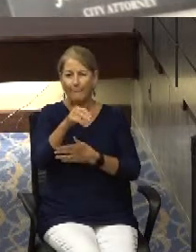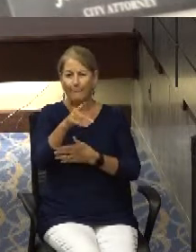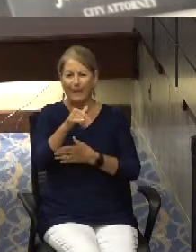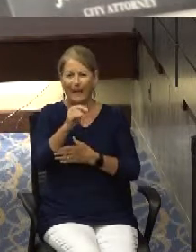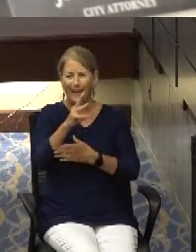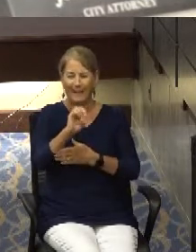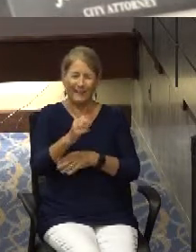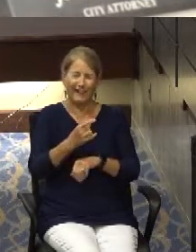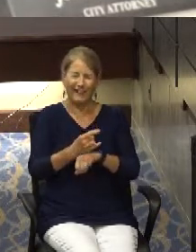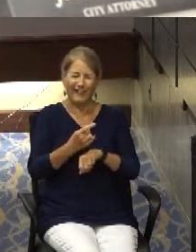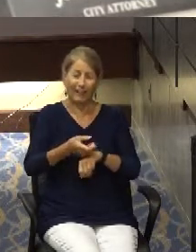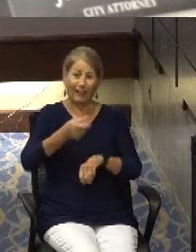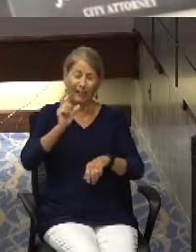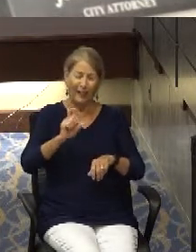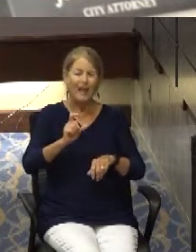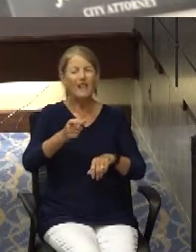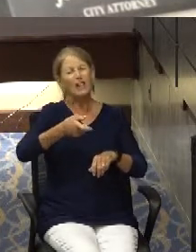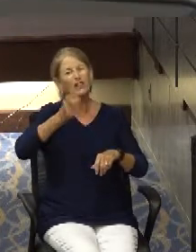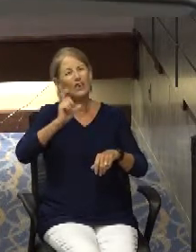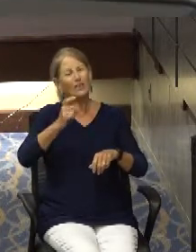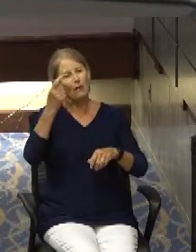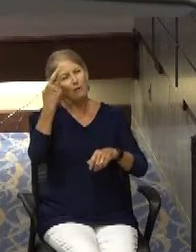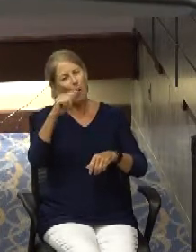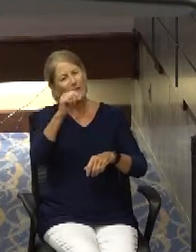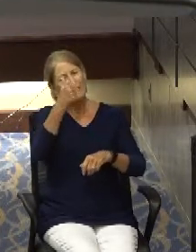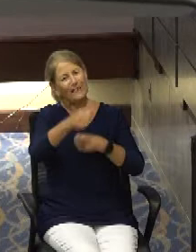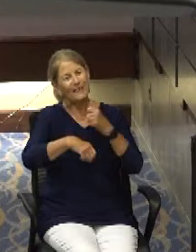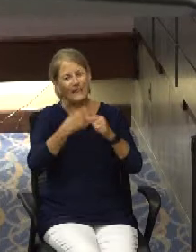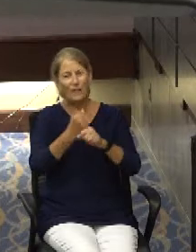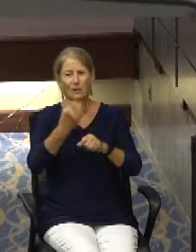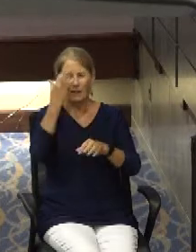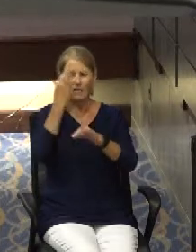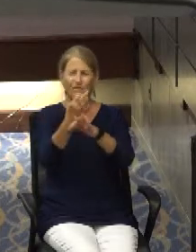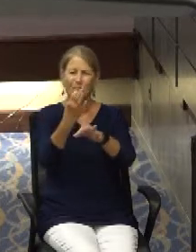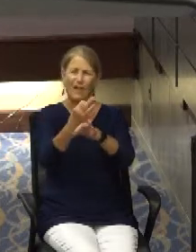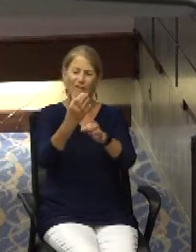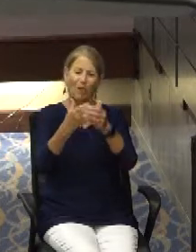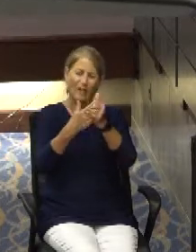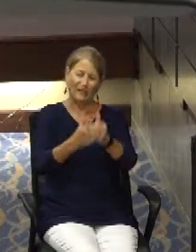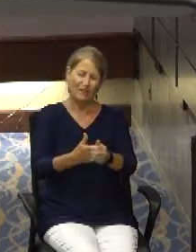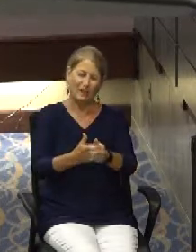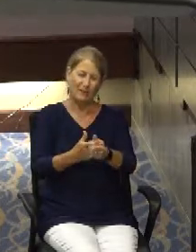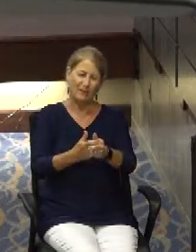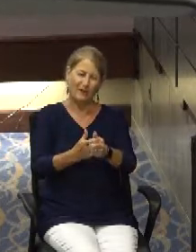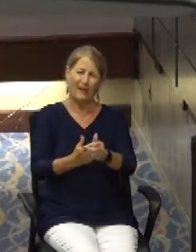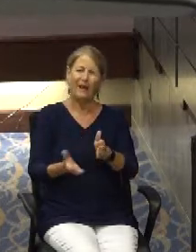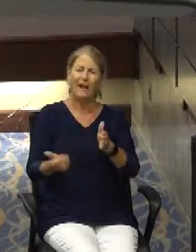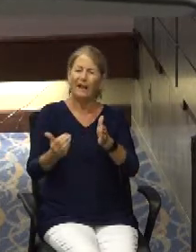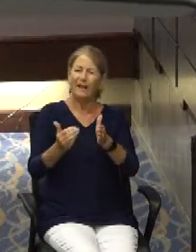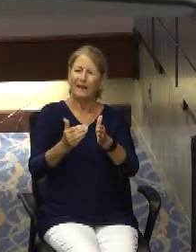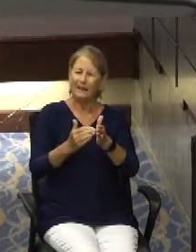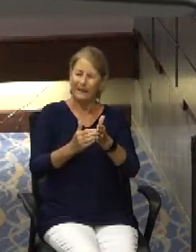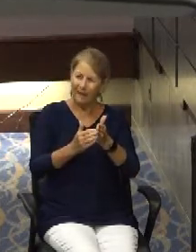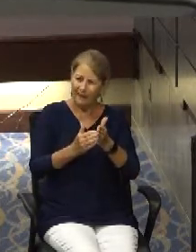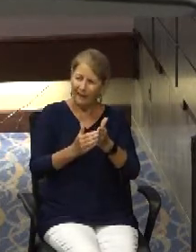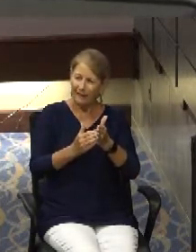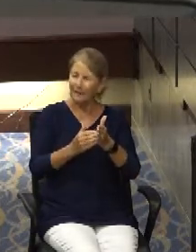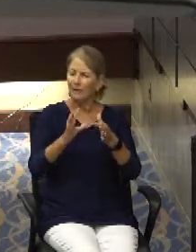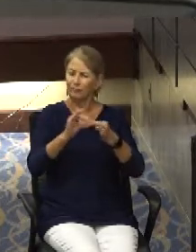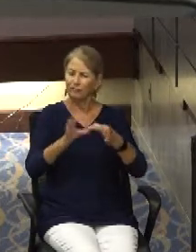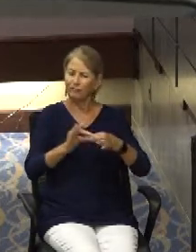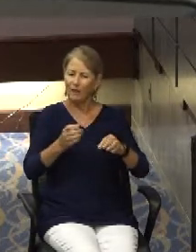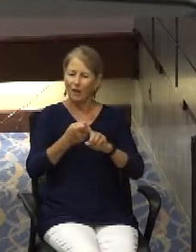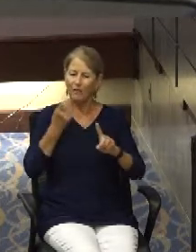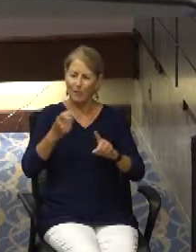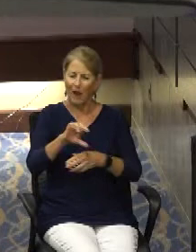to you. But cheers to 10 years of faithful leadership. And to echo the sentiments of my council members, I'm grateful for just the